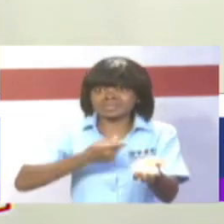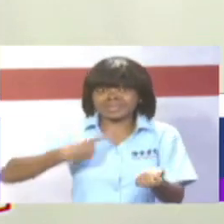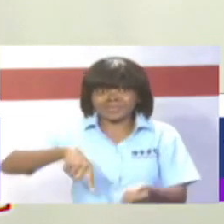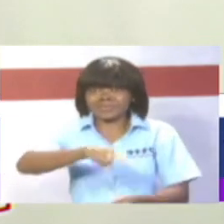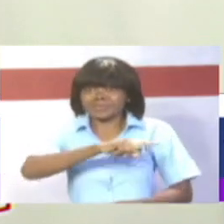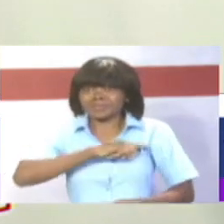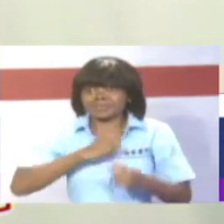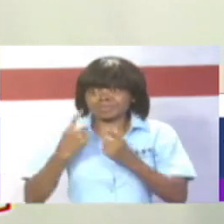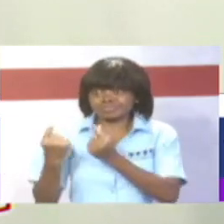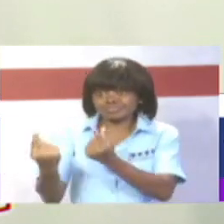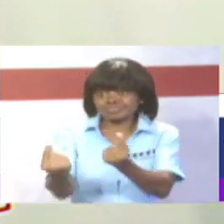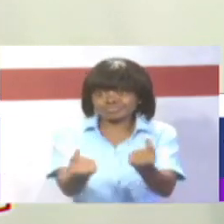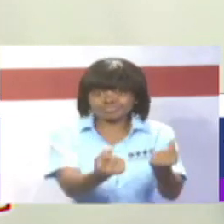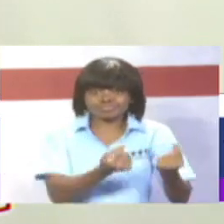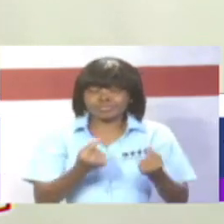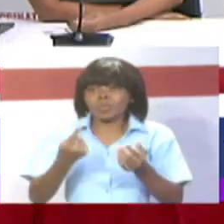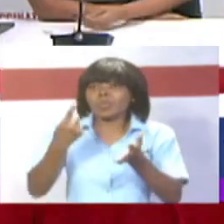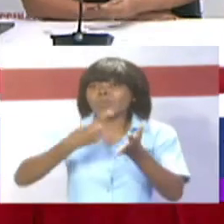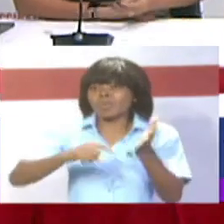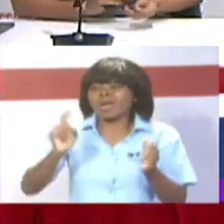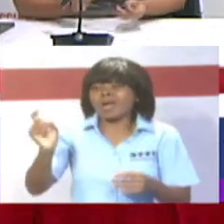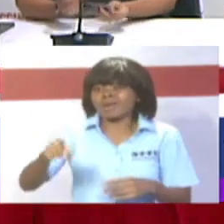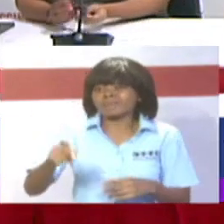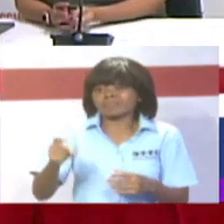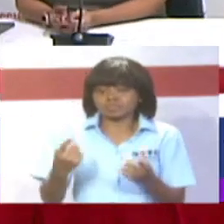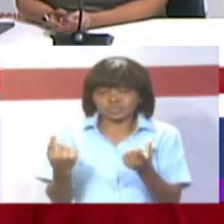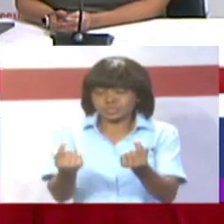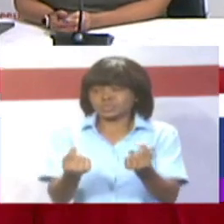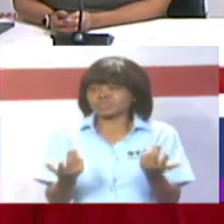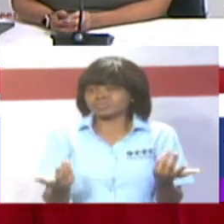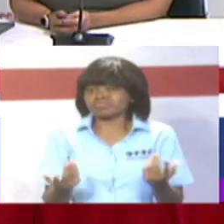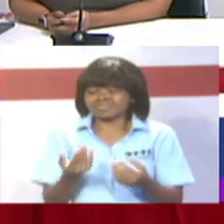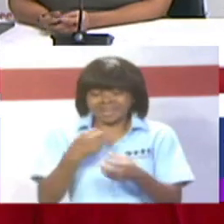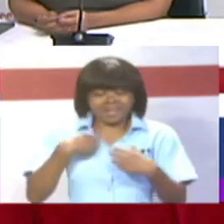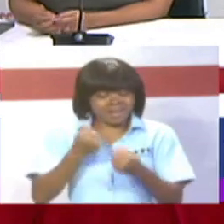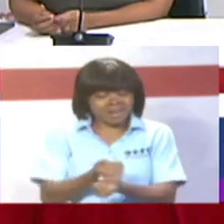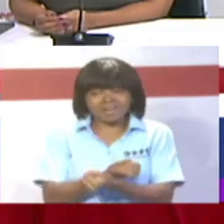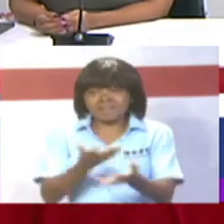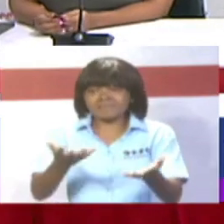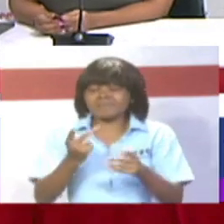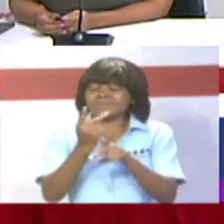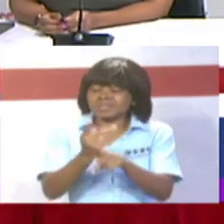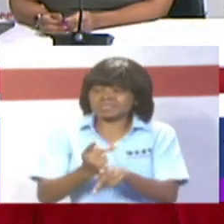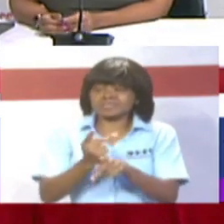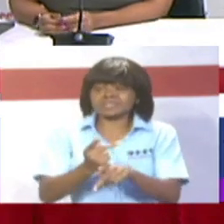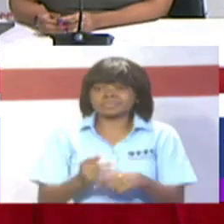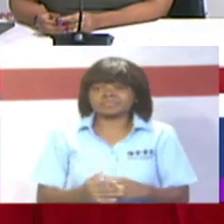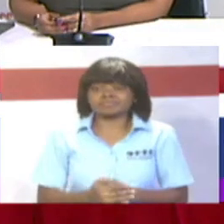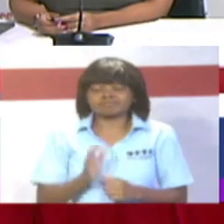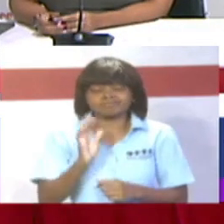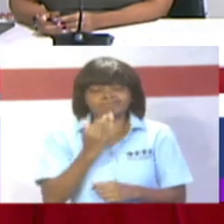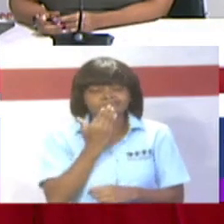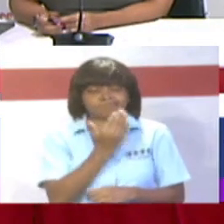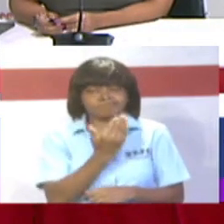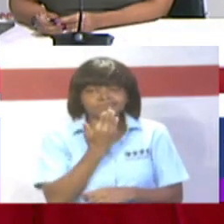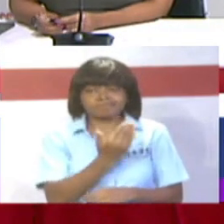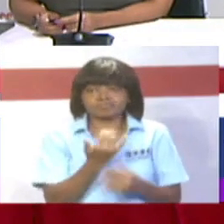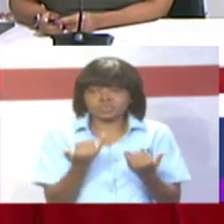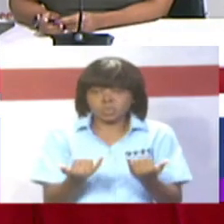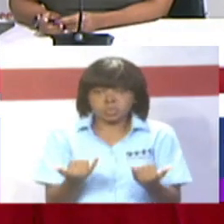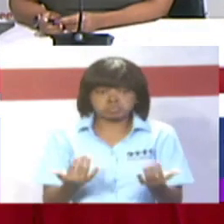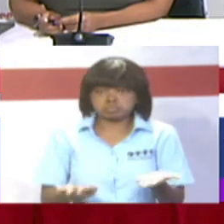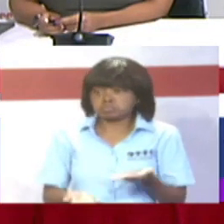professionals. Thank you very much, Ms. Bethel. And we go back to Guardian Media Limited for a follow-up question.